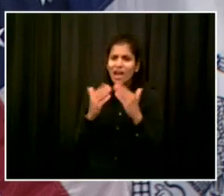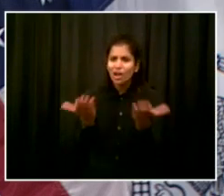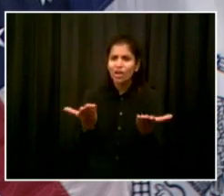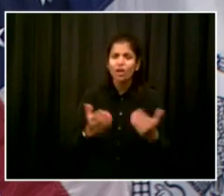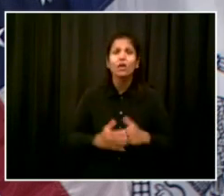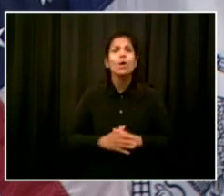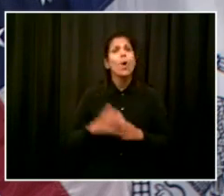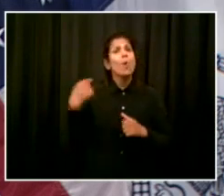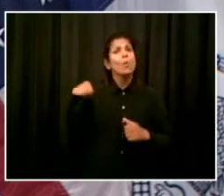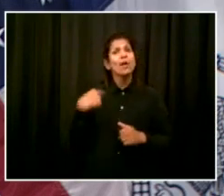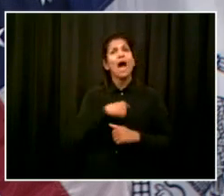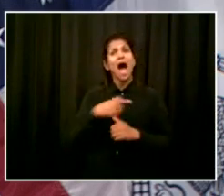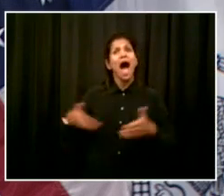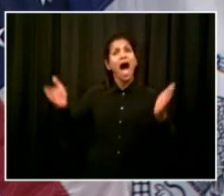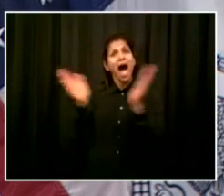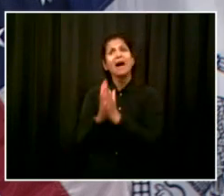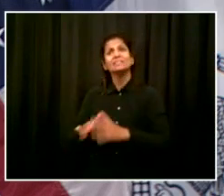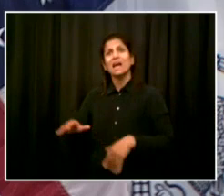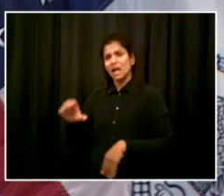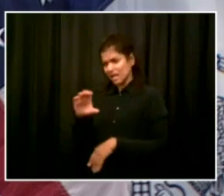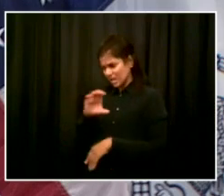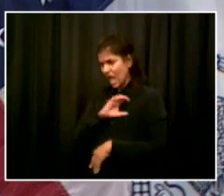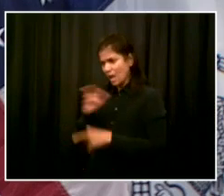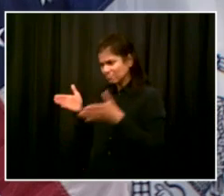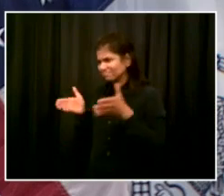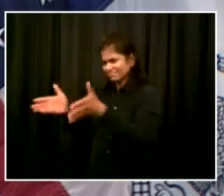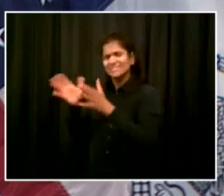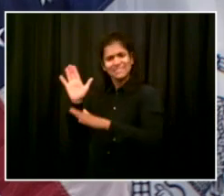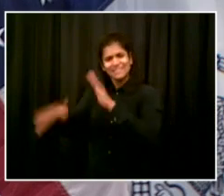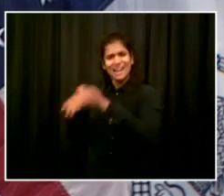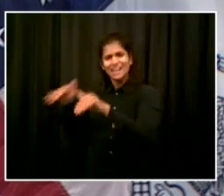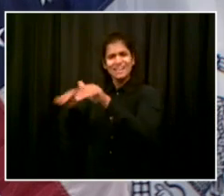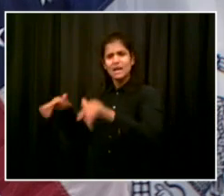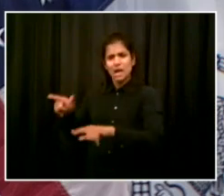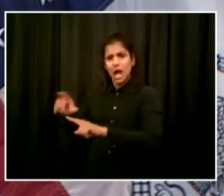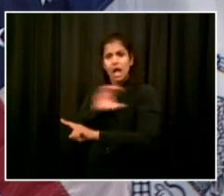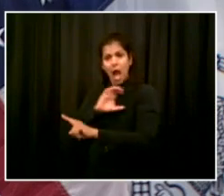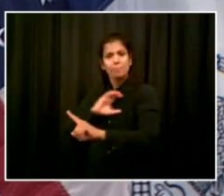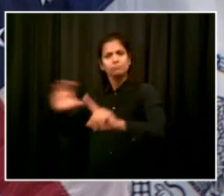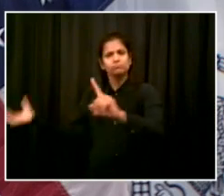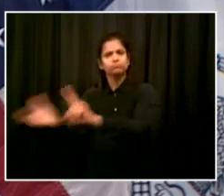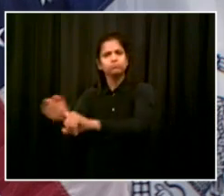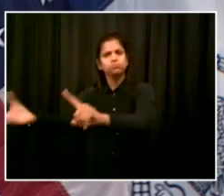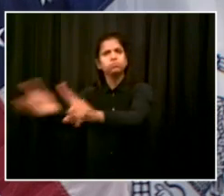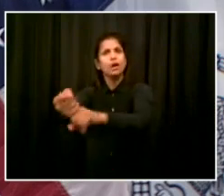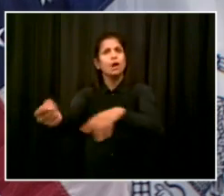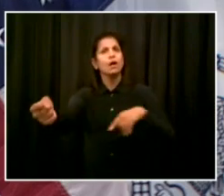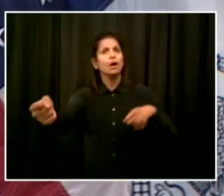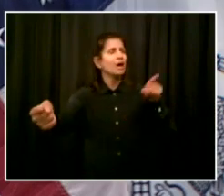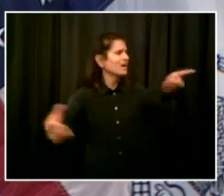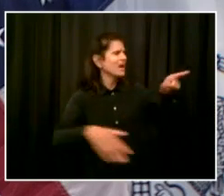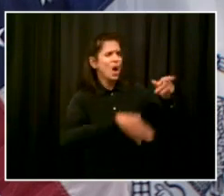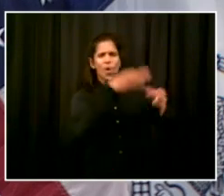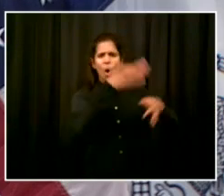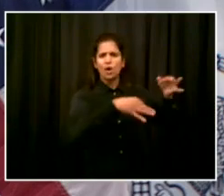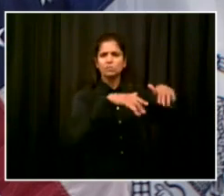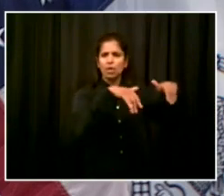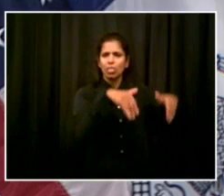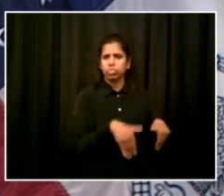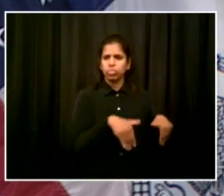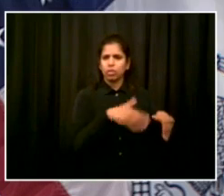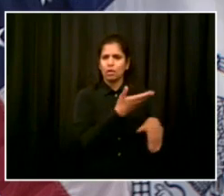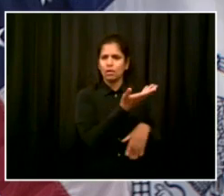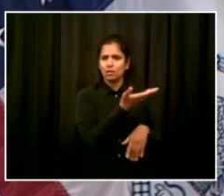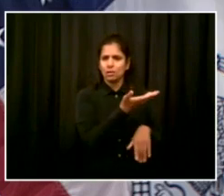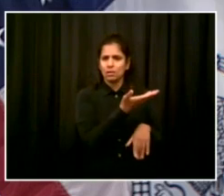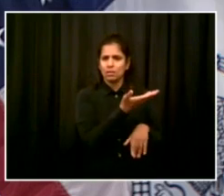equation working. So I respect our prosecutors deeply, but I am pleading with all of them to focus